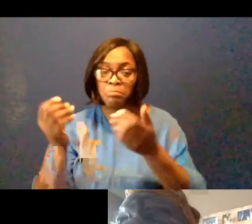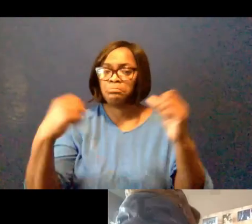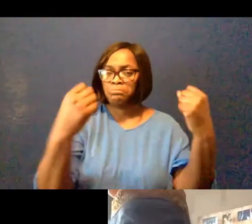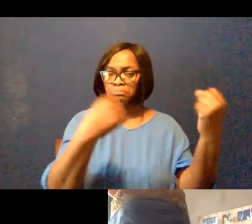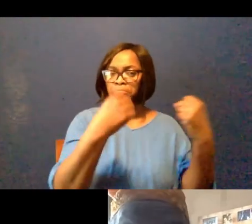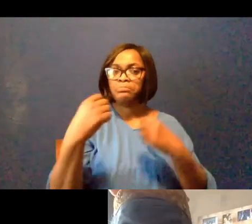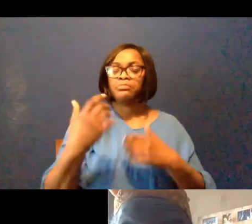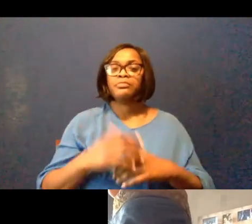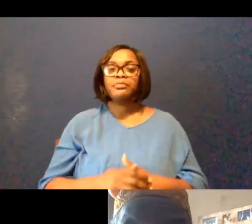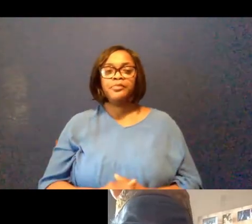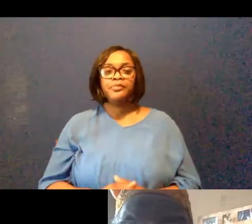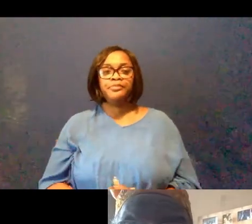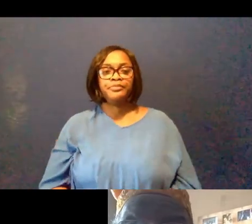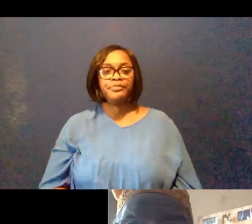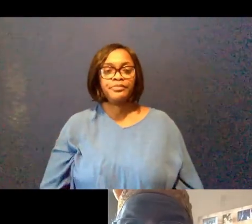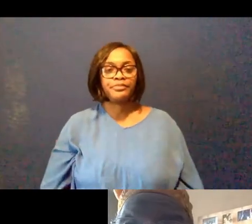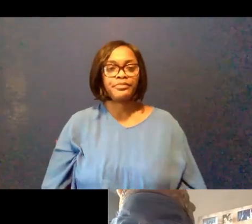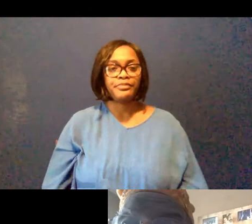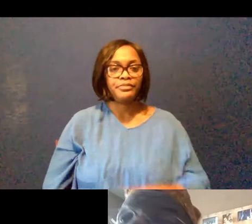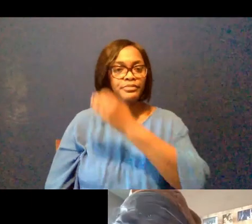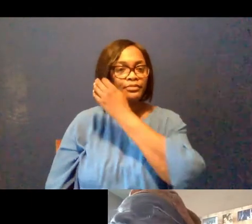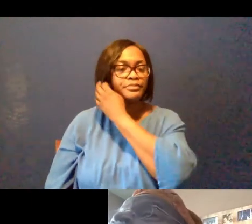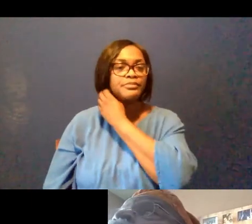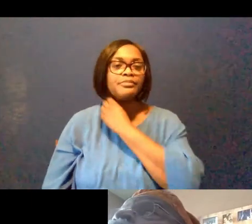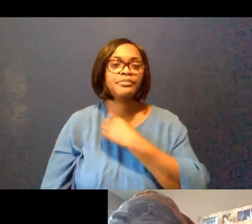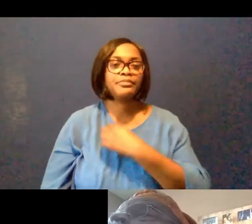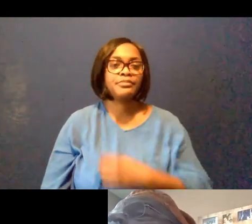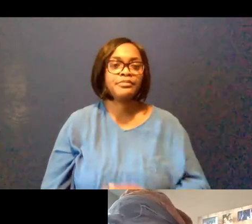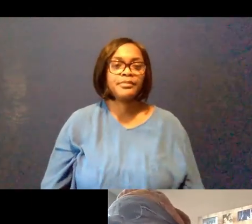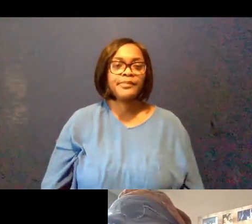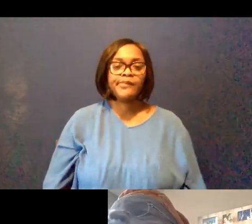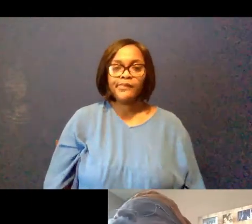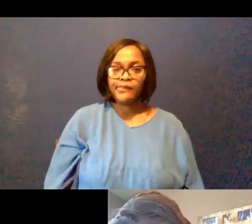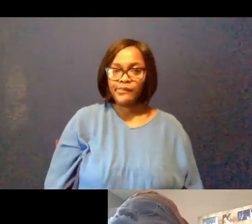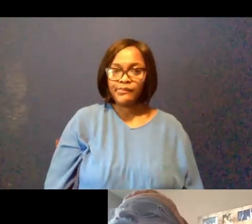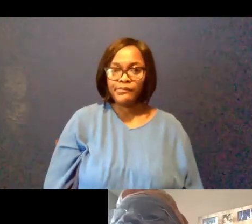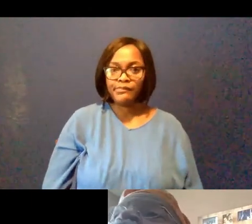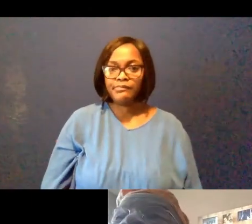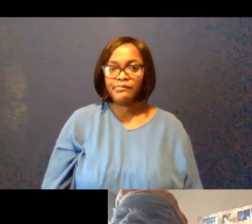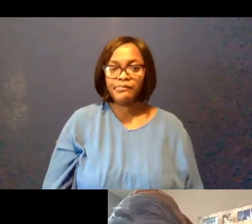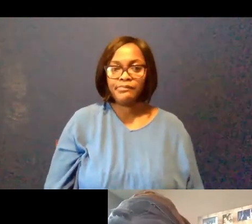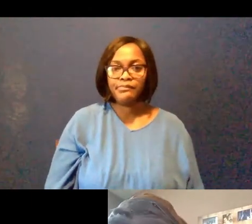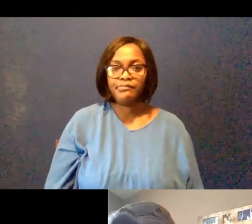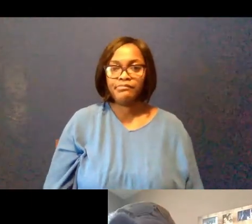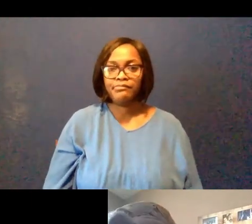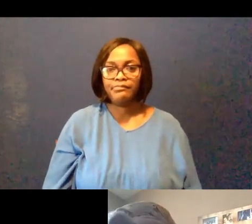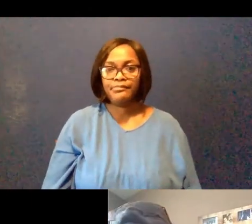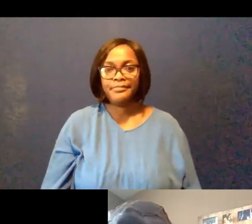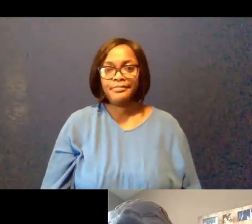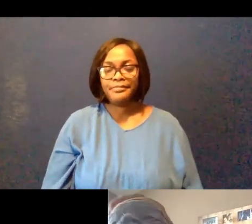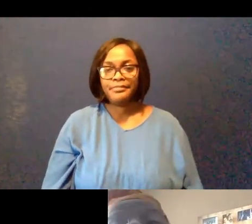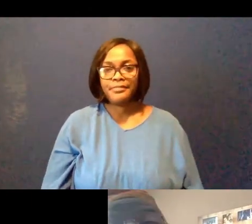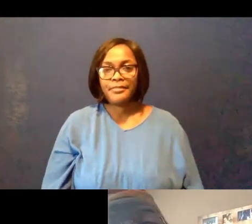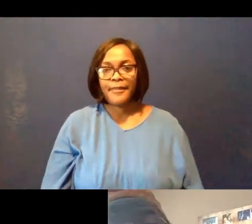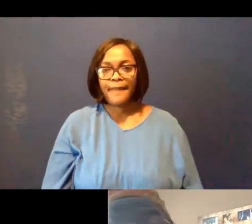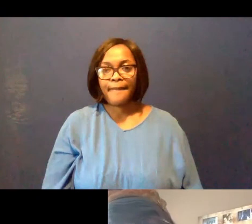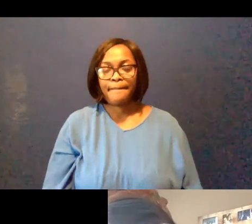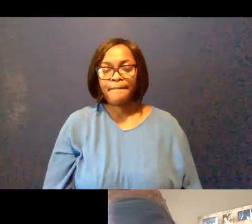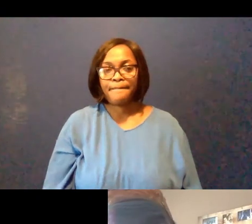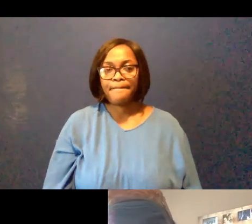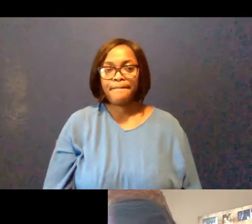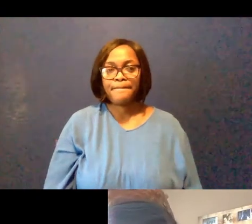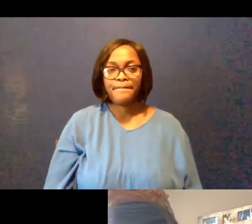wondered why a large part of the religious communities, including my own, Catholic, don't see our community as